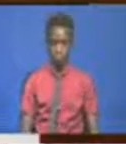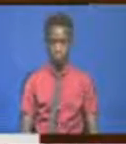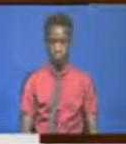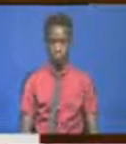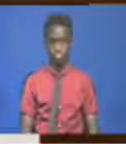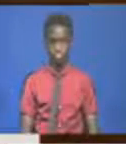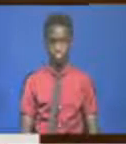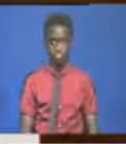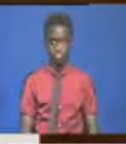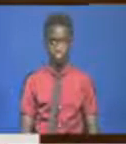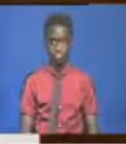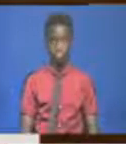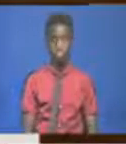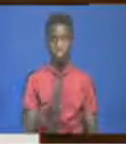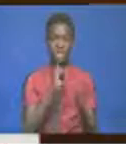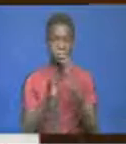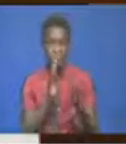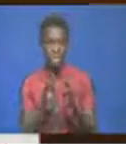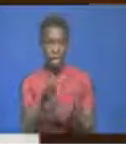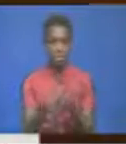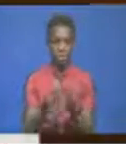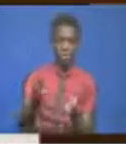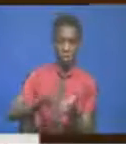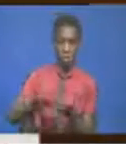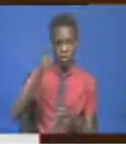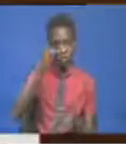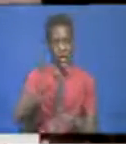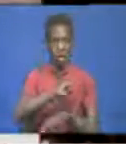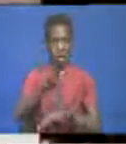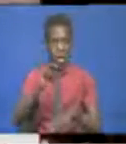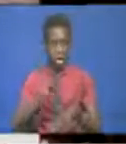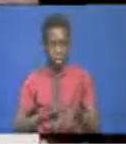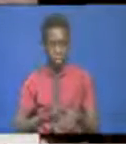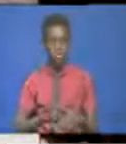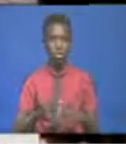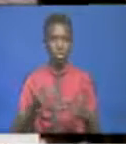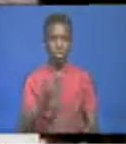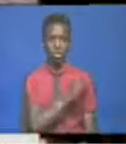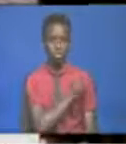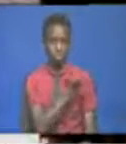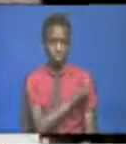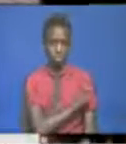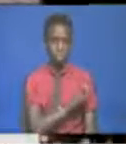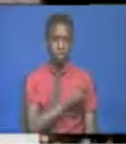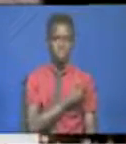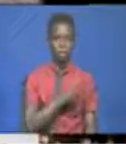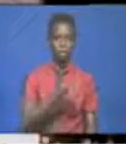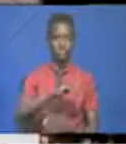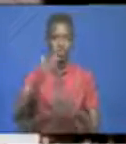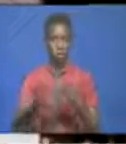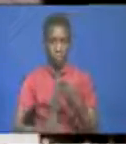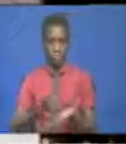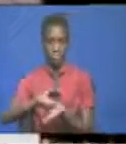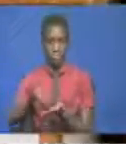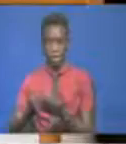Speaking during registration and issuance of National Hospital Insurance Fund NHIF cards to children born with disabilities